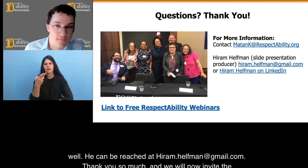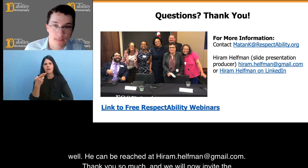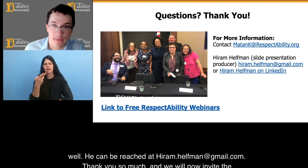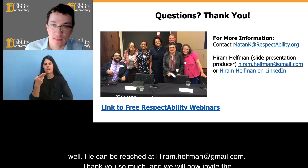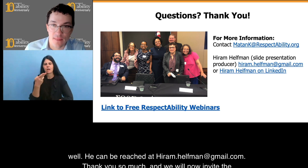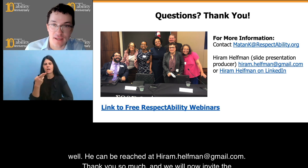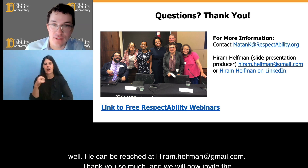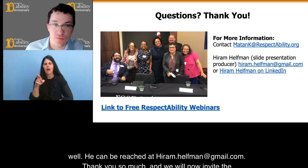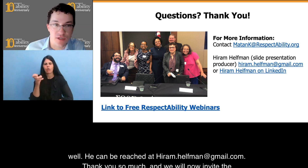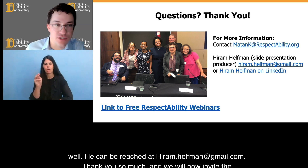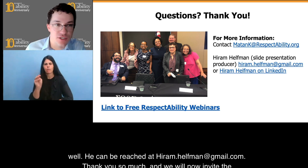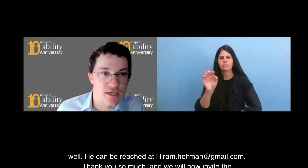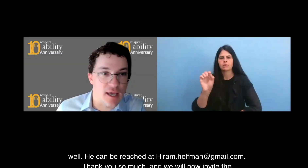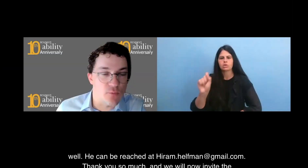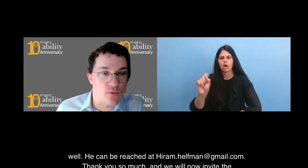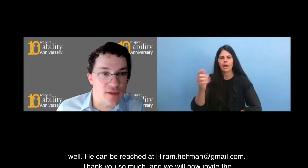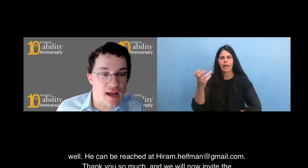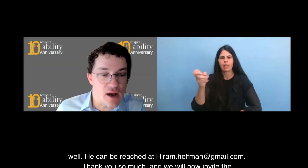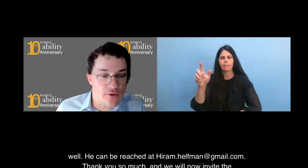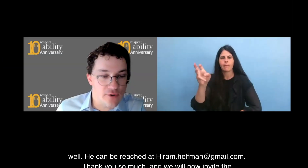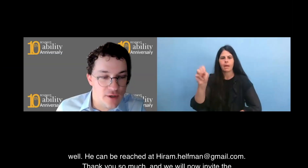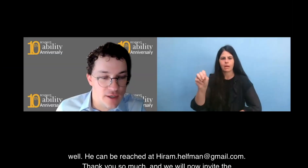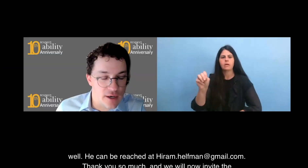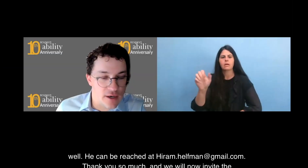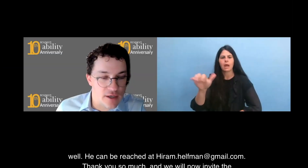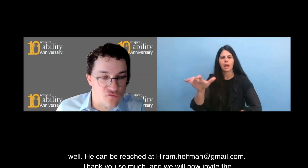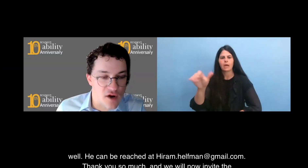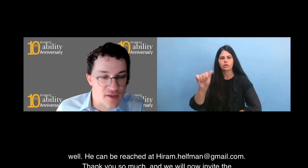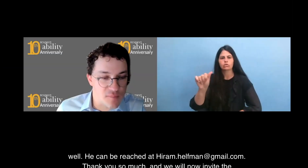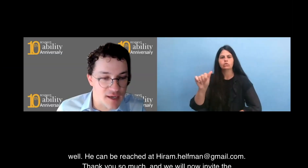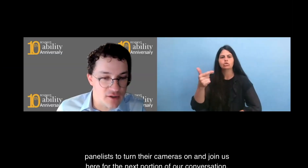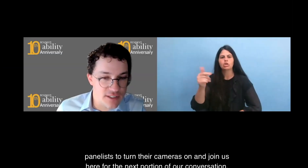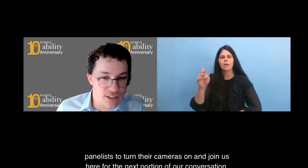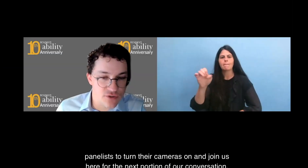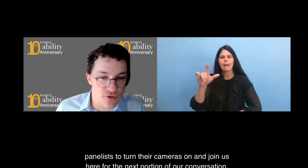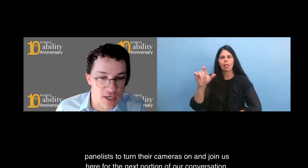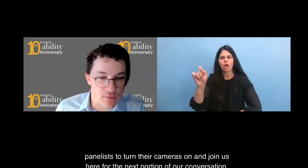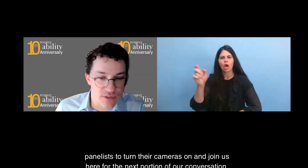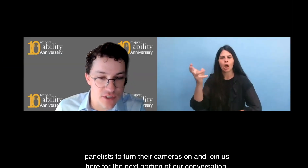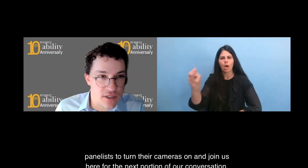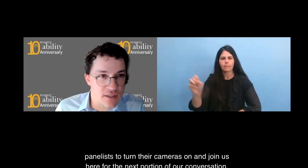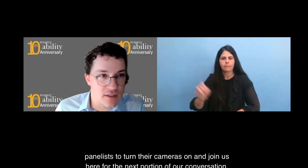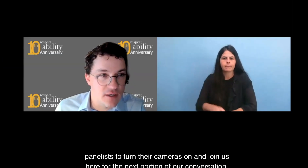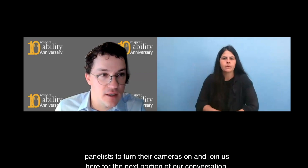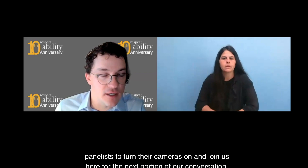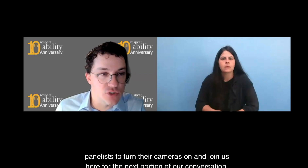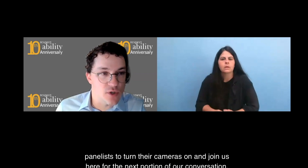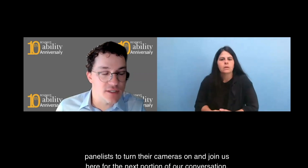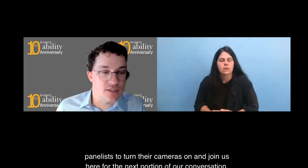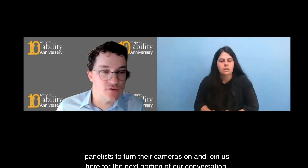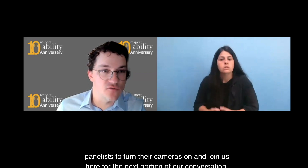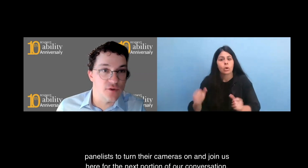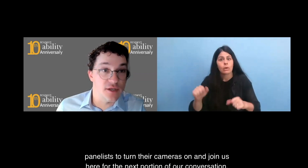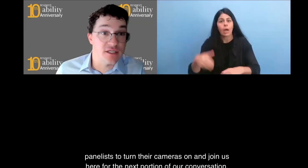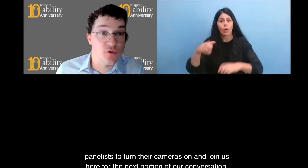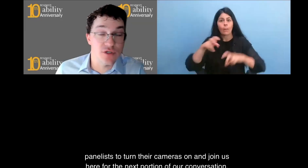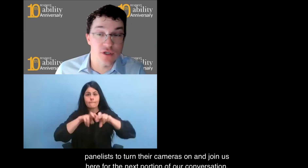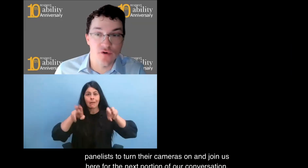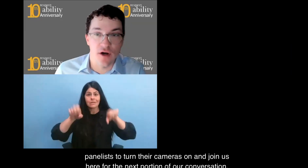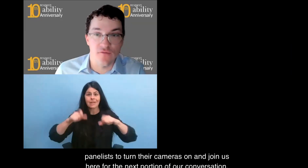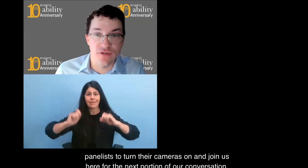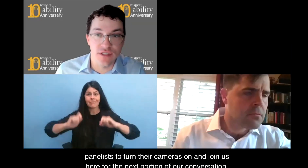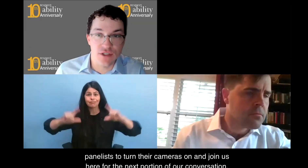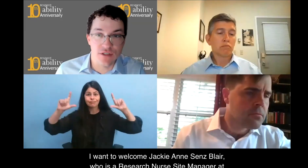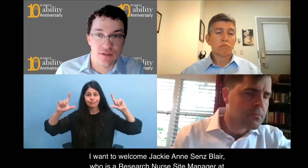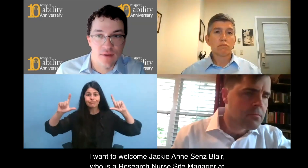hiram.helfman@gmail.com. Thank you so much. And we will now invite the panelists to turn their cameras on and join us here for the next portion